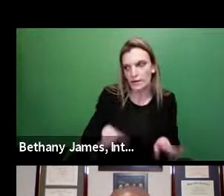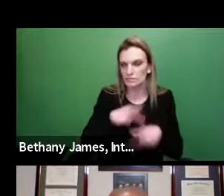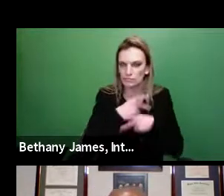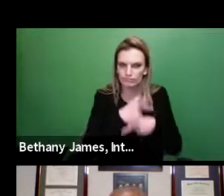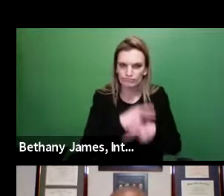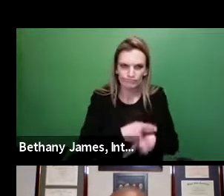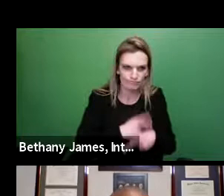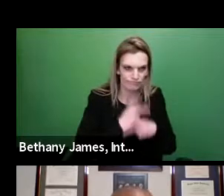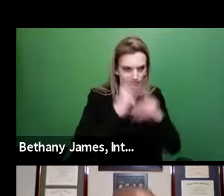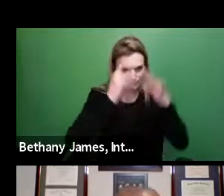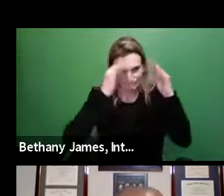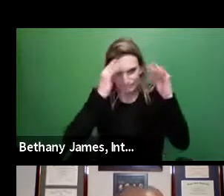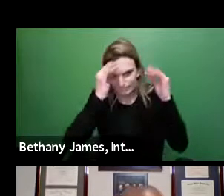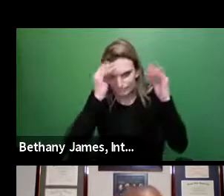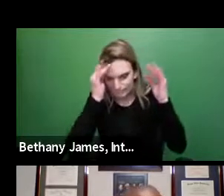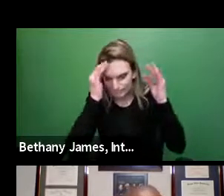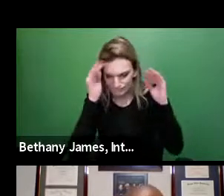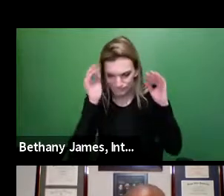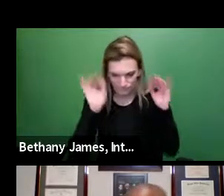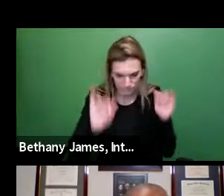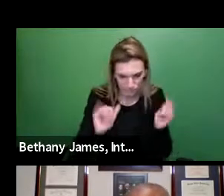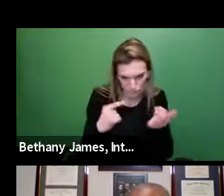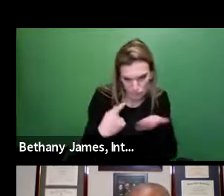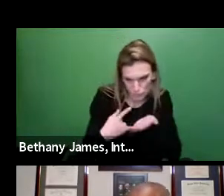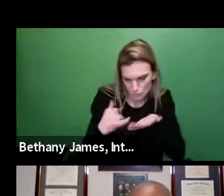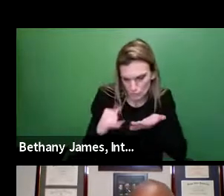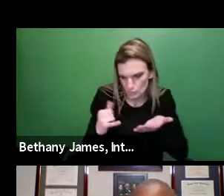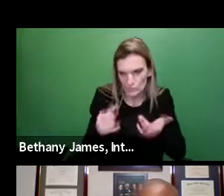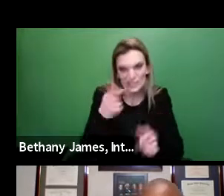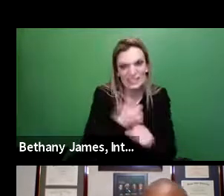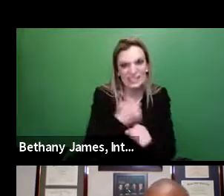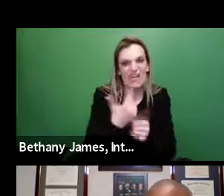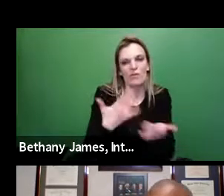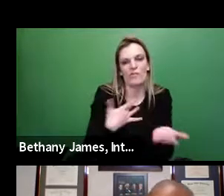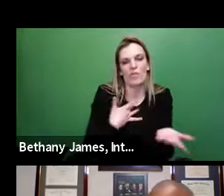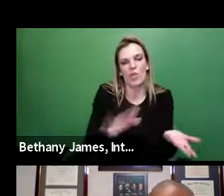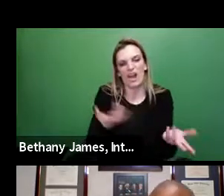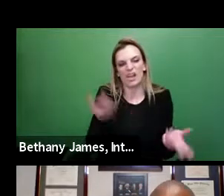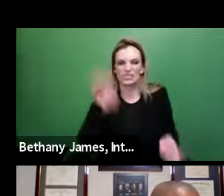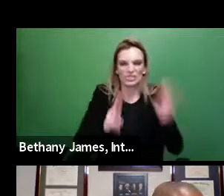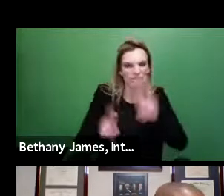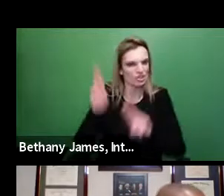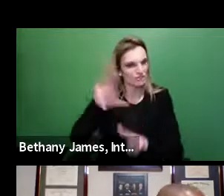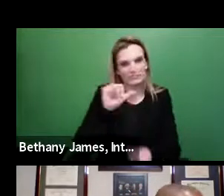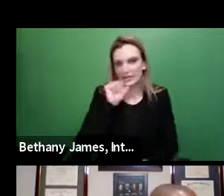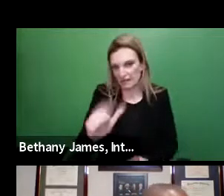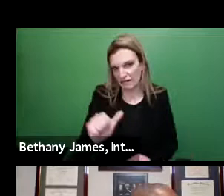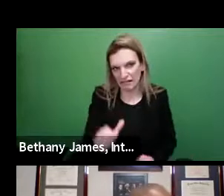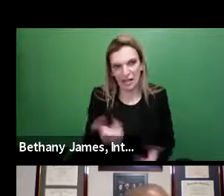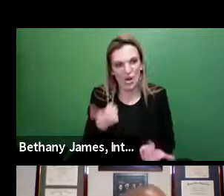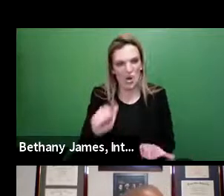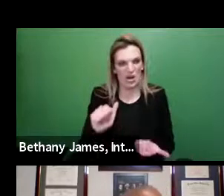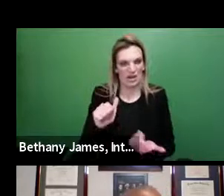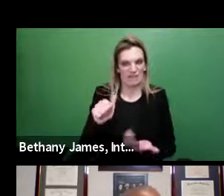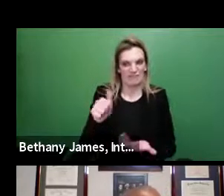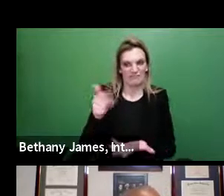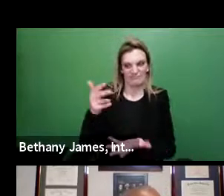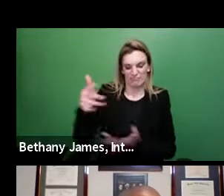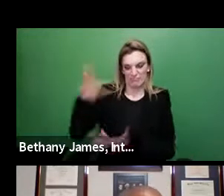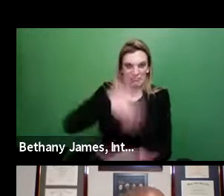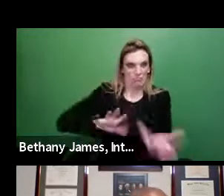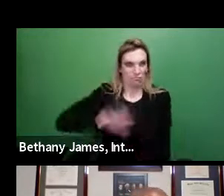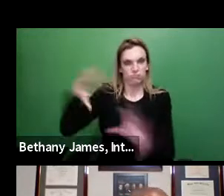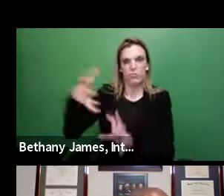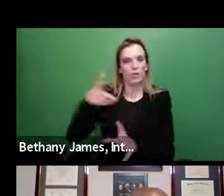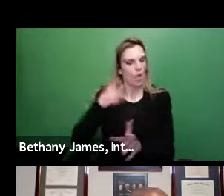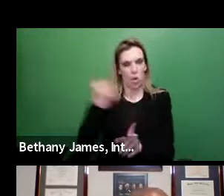builder. She was not looking for any controversy and or to be in anything that was controversial, so she worked behind the